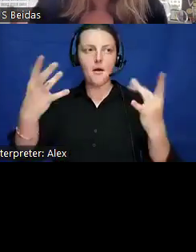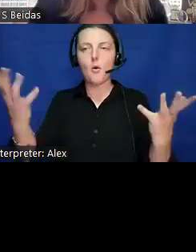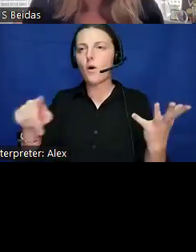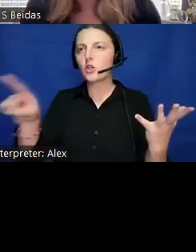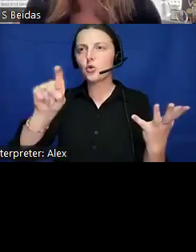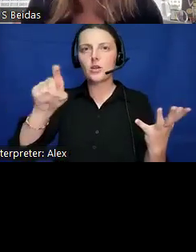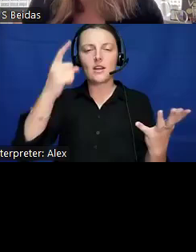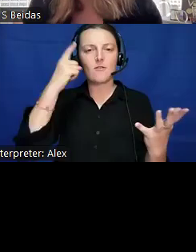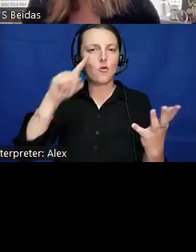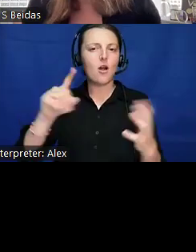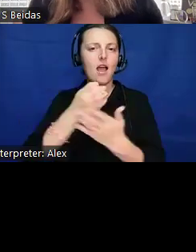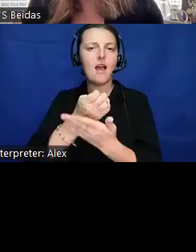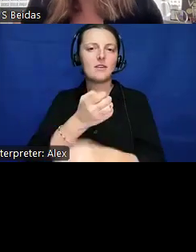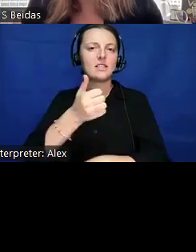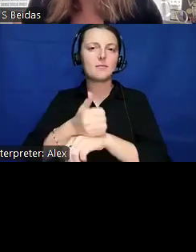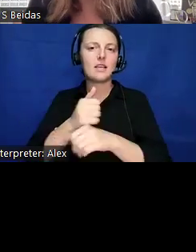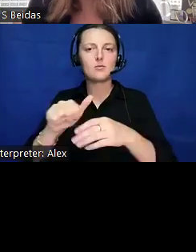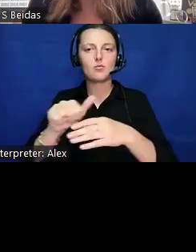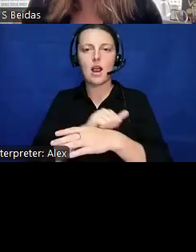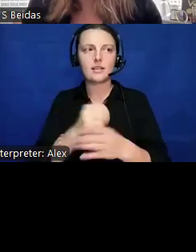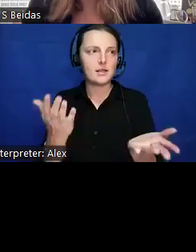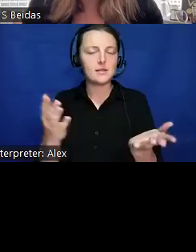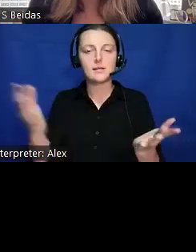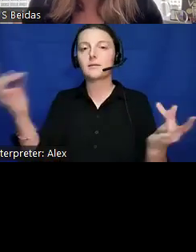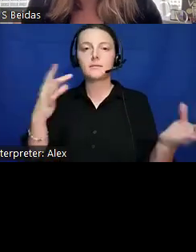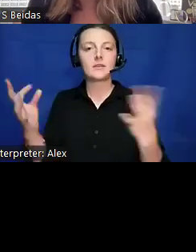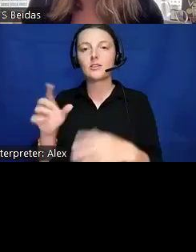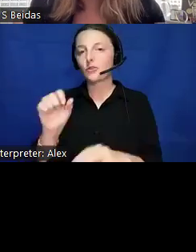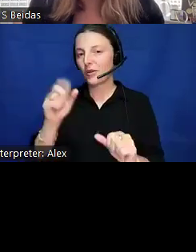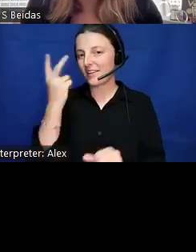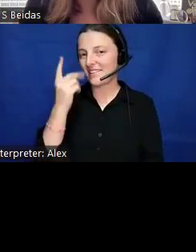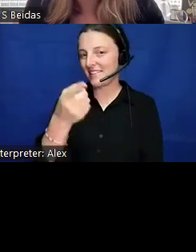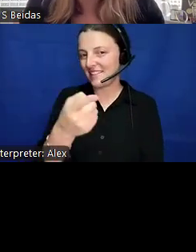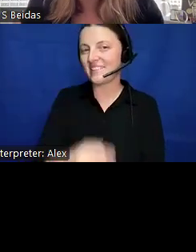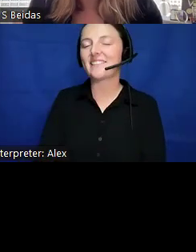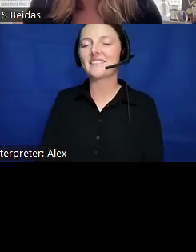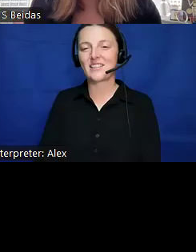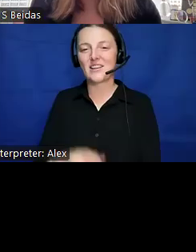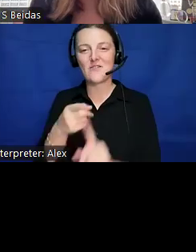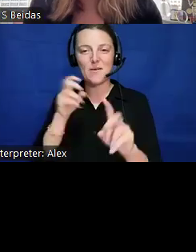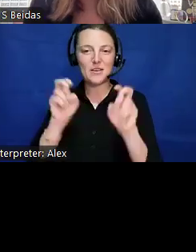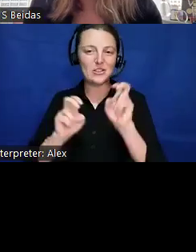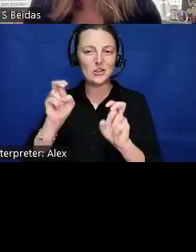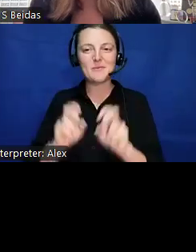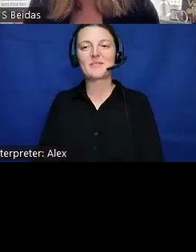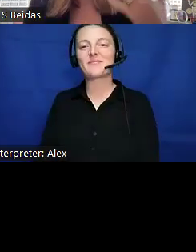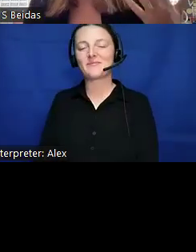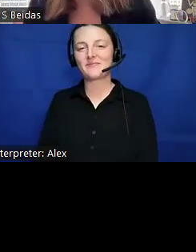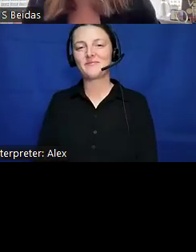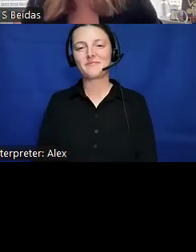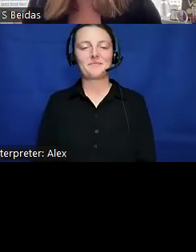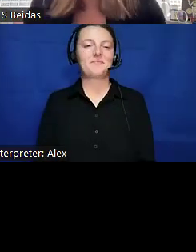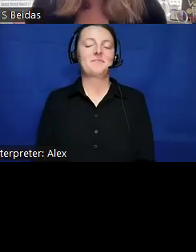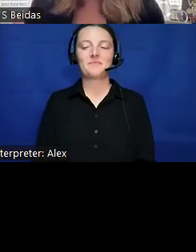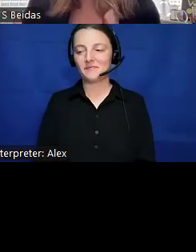evidence-based practices? And you can see the picture here from the tournament, and the winning clinicians, and our commissioner was there. And it was a really special moment.